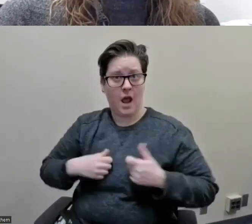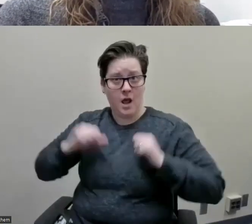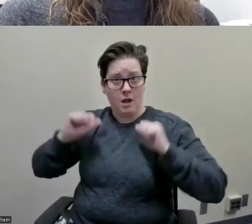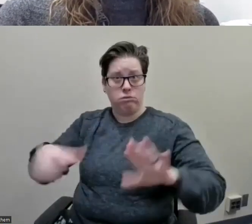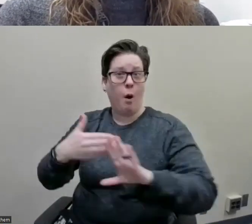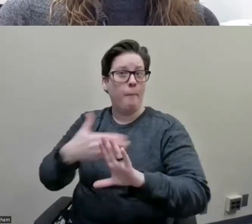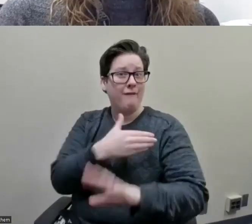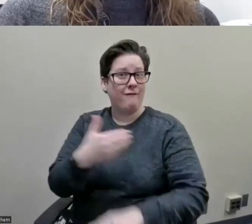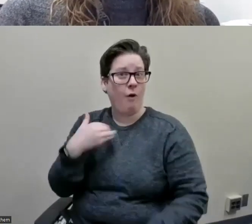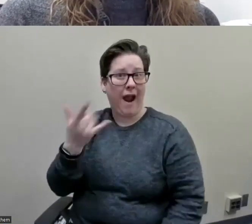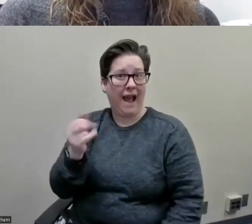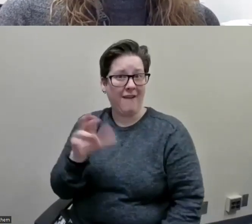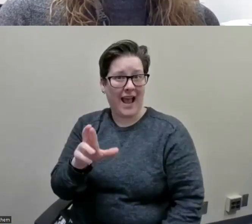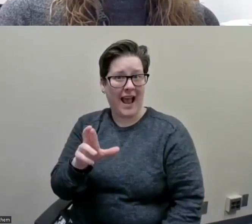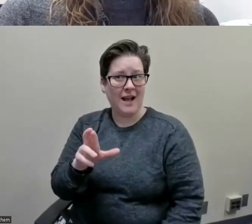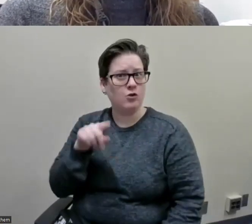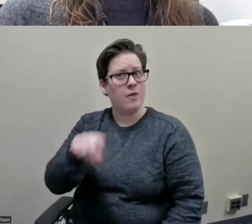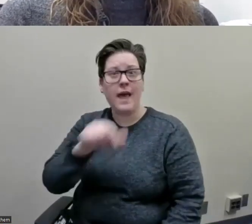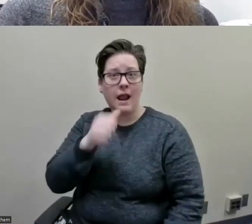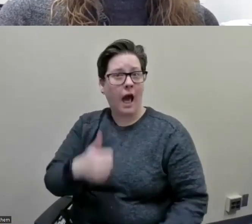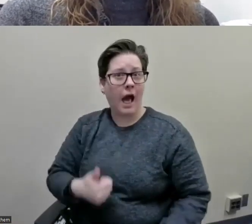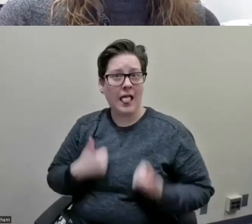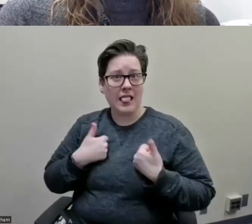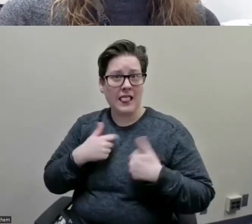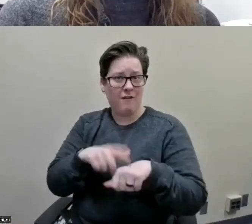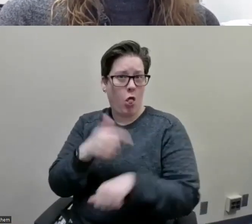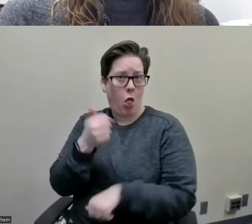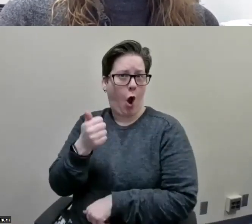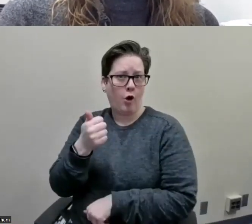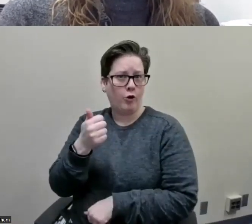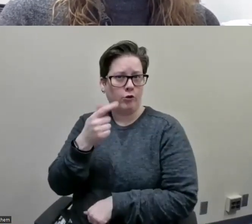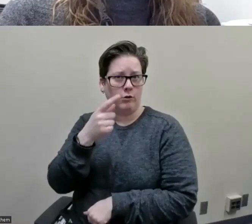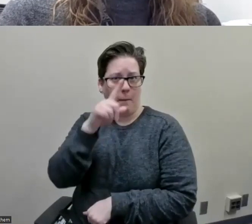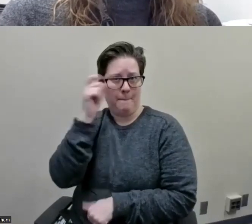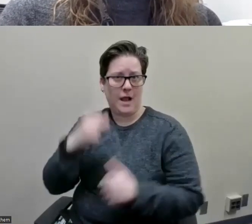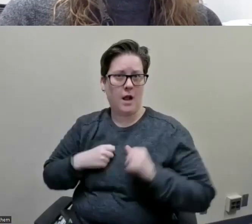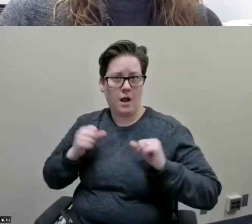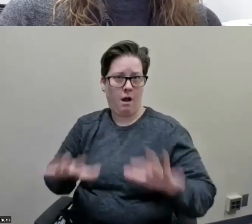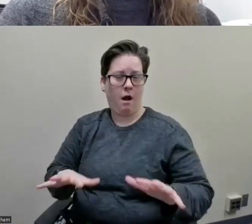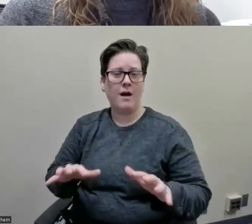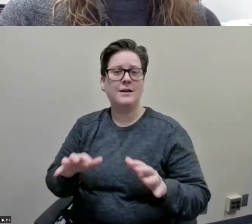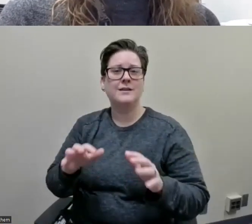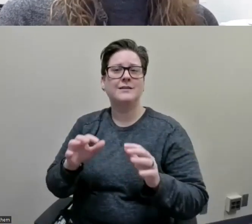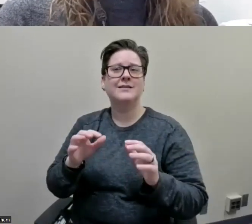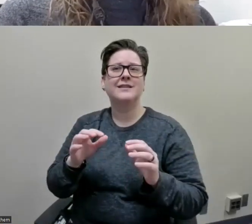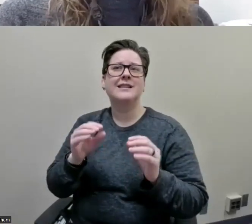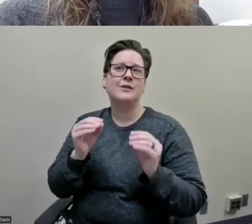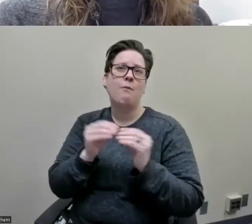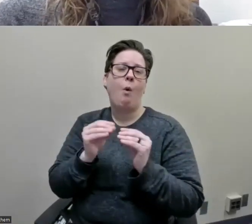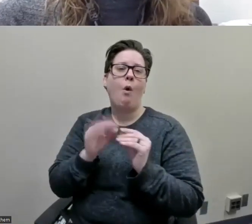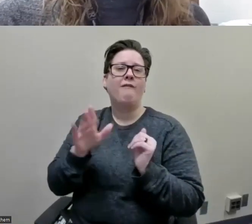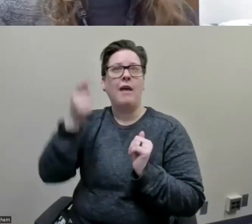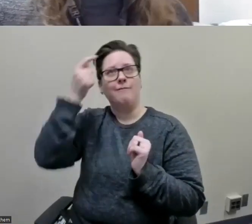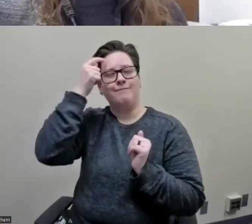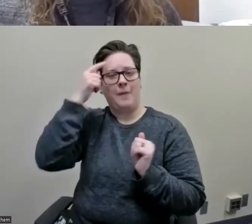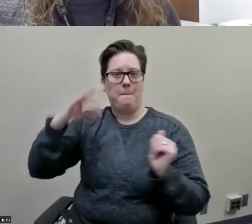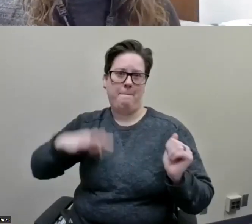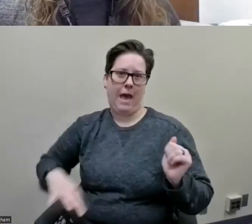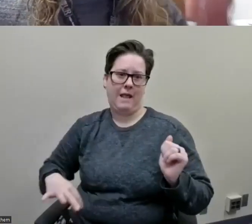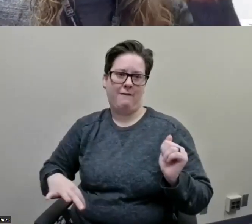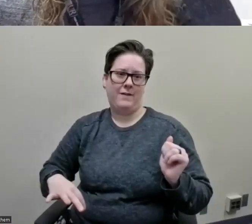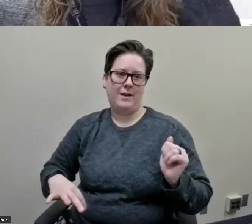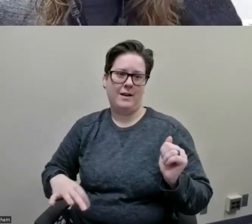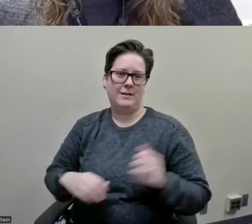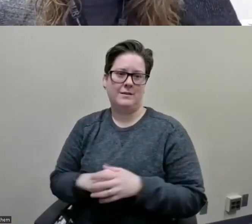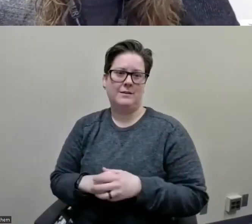mastectomy, they didn't live longer because they had a mastectomy. It's the psychosocial benefit. So it's that you're not going to get a